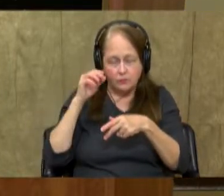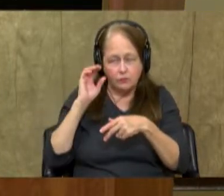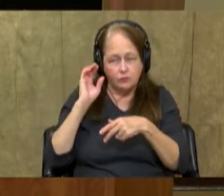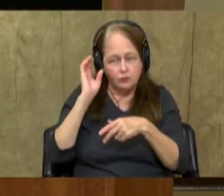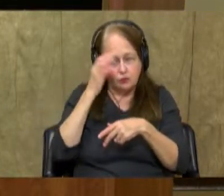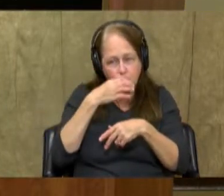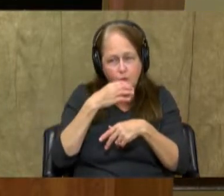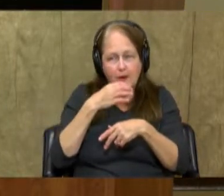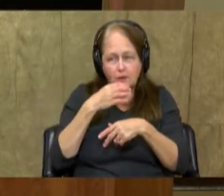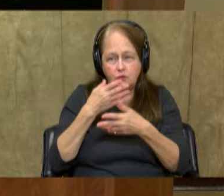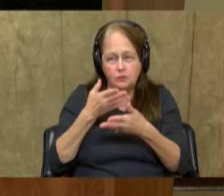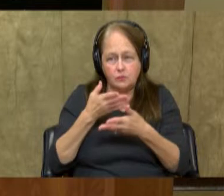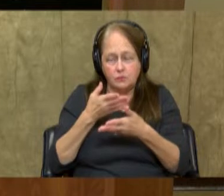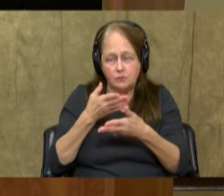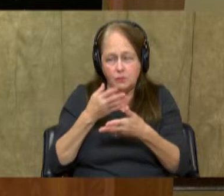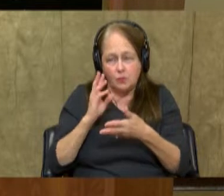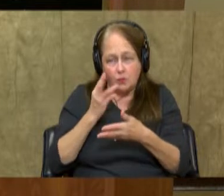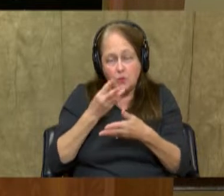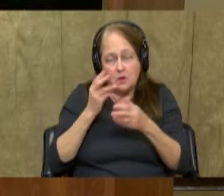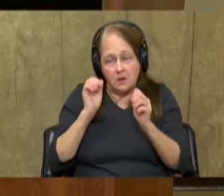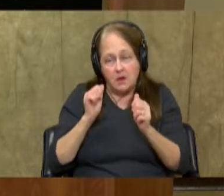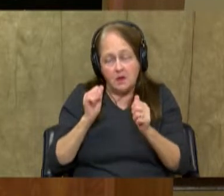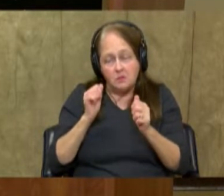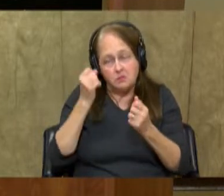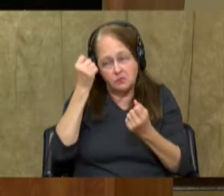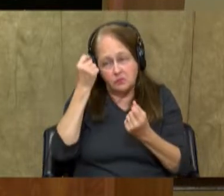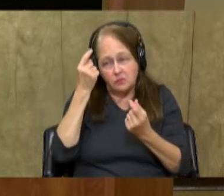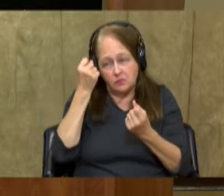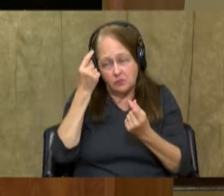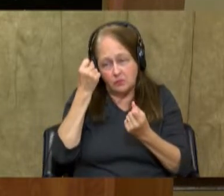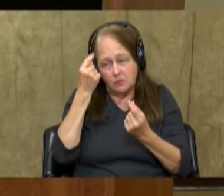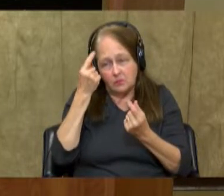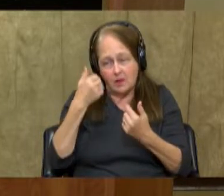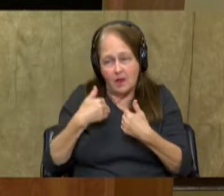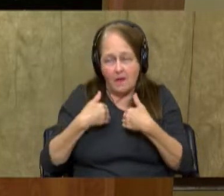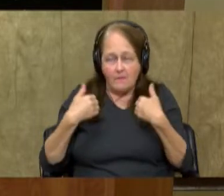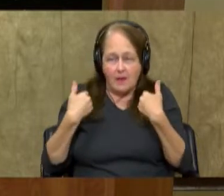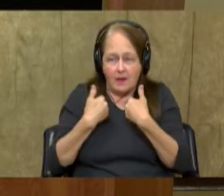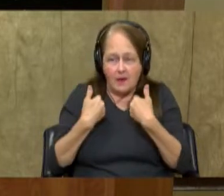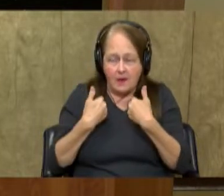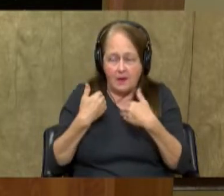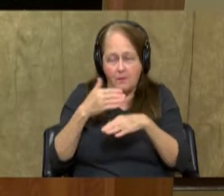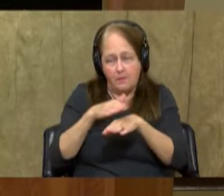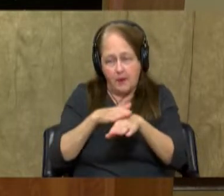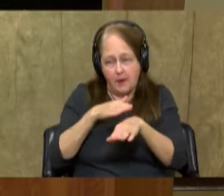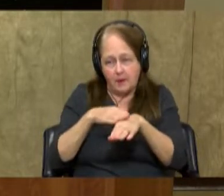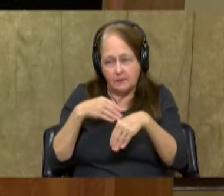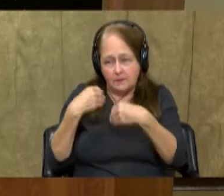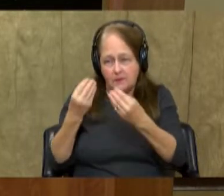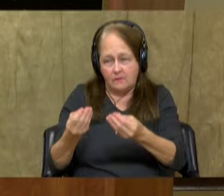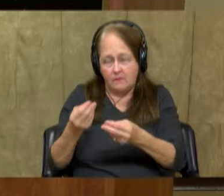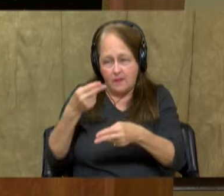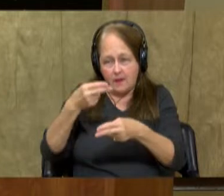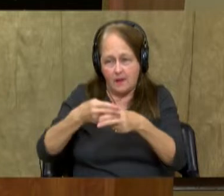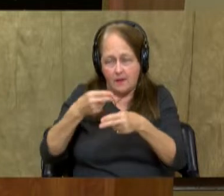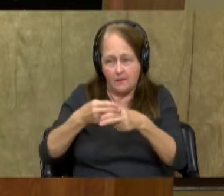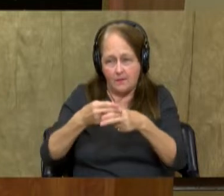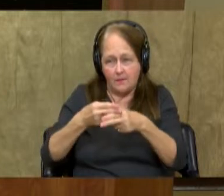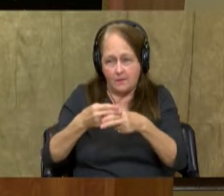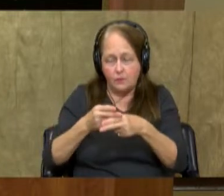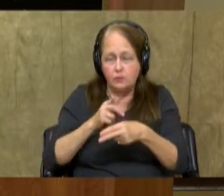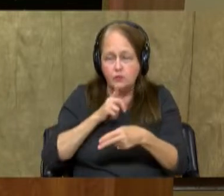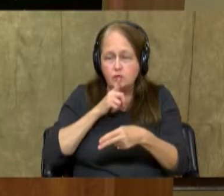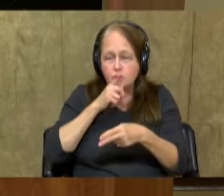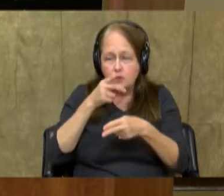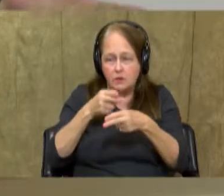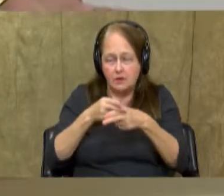Strange. Now, we can relate to this because a lot of us have animals, we have pets, and we give them names. Some of them have real